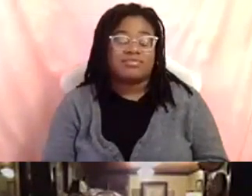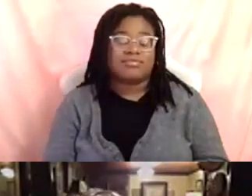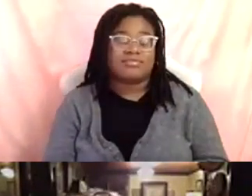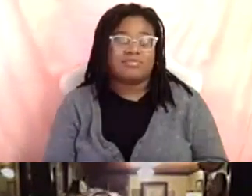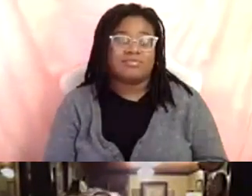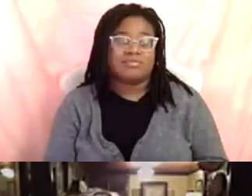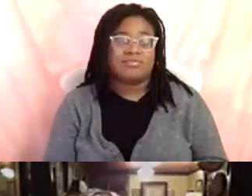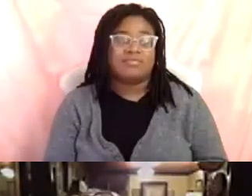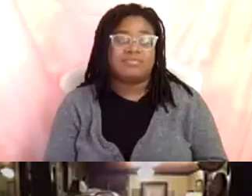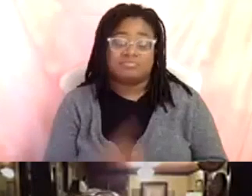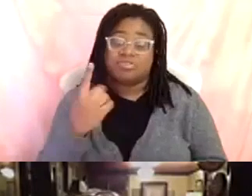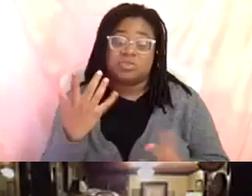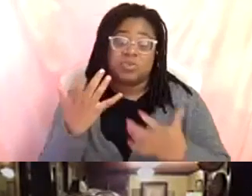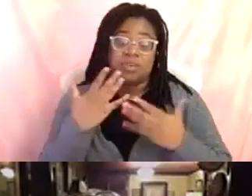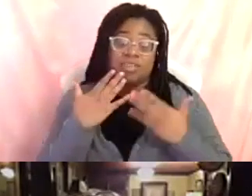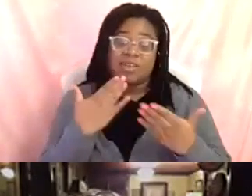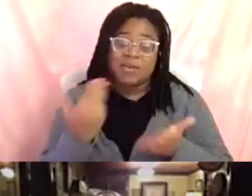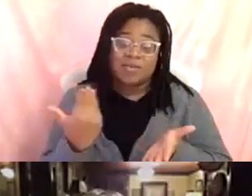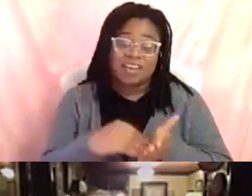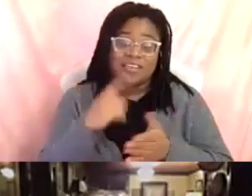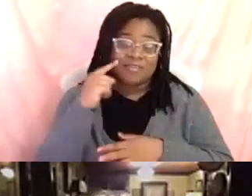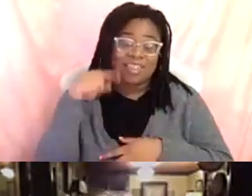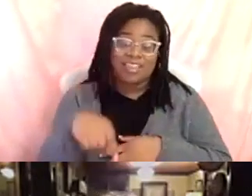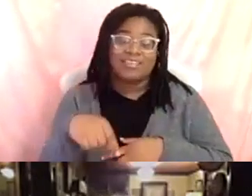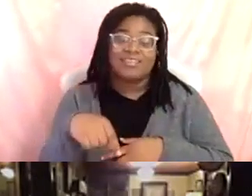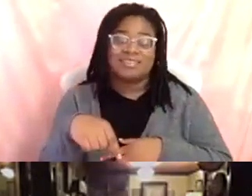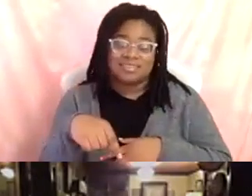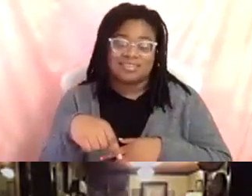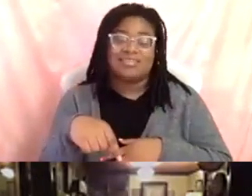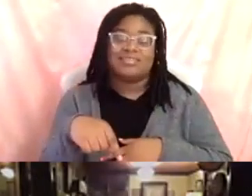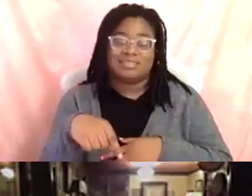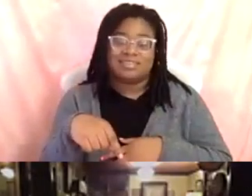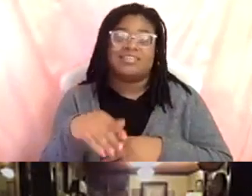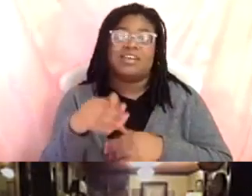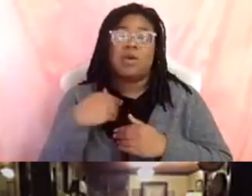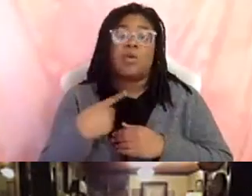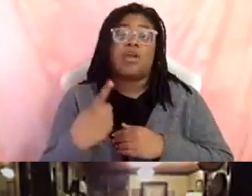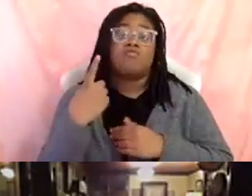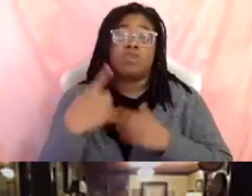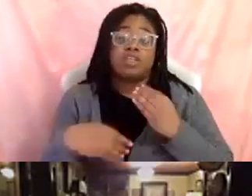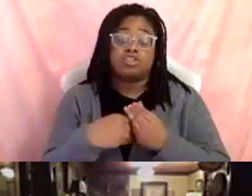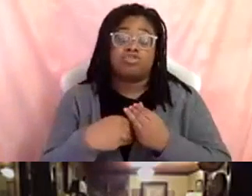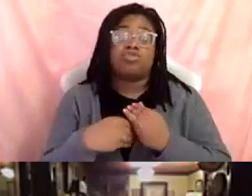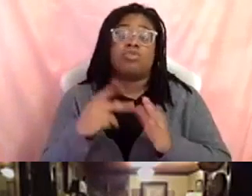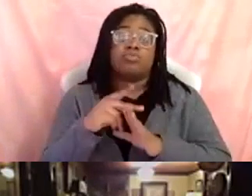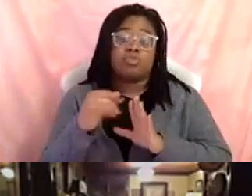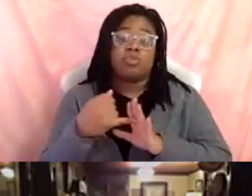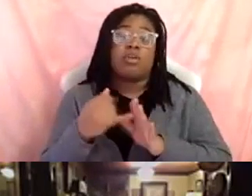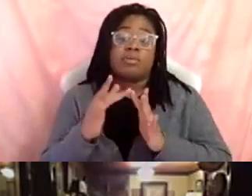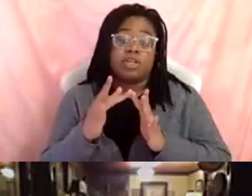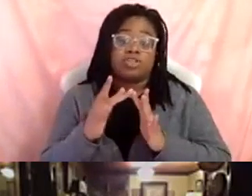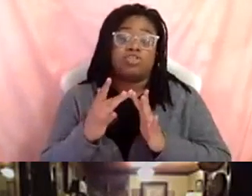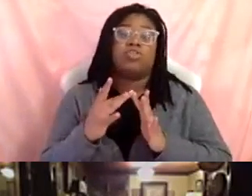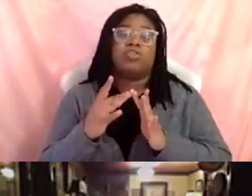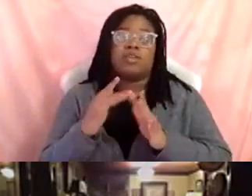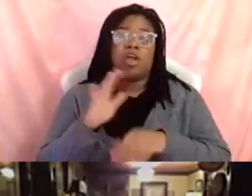So I want to just thank you all again for this evening. We do have one additional digital program in support of projects Kahlil Robert Irving, taking